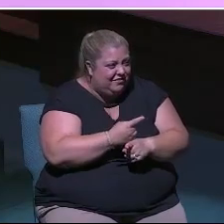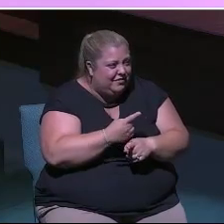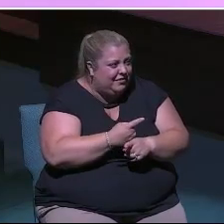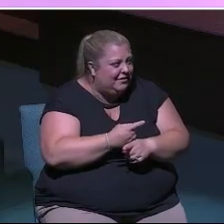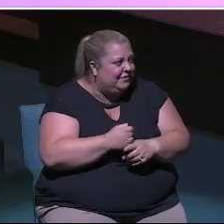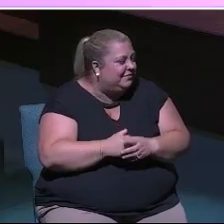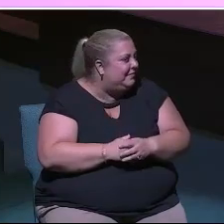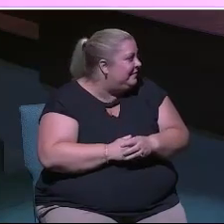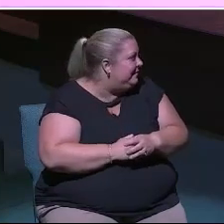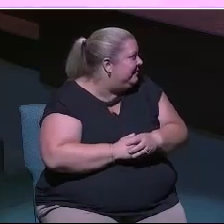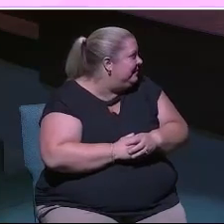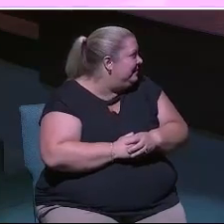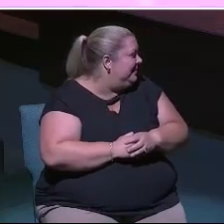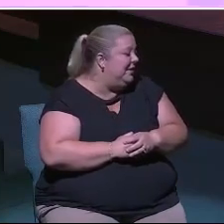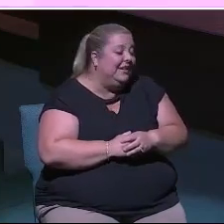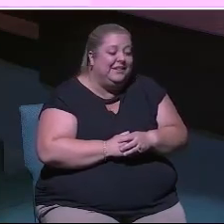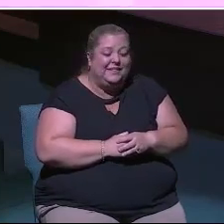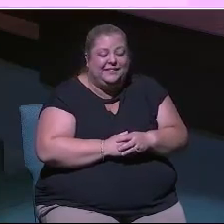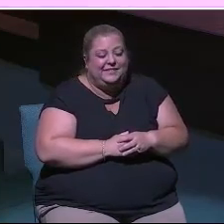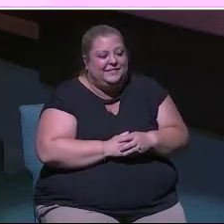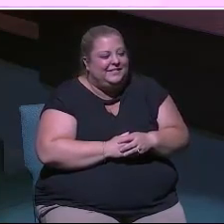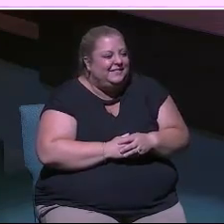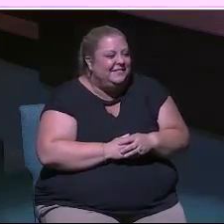think you oh my goodness.